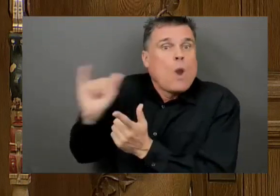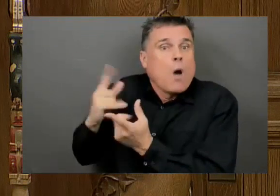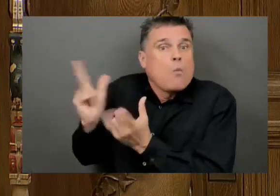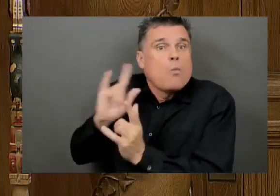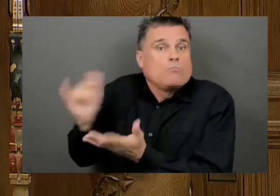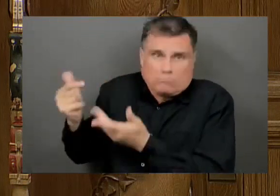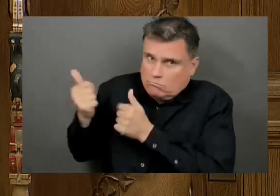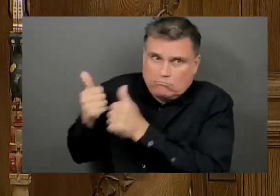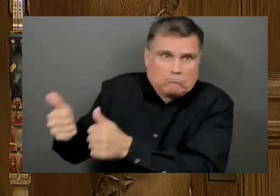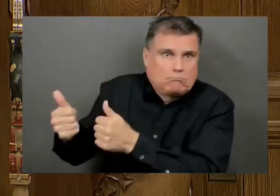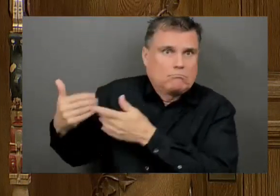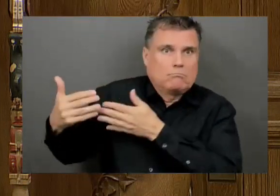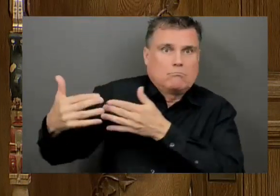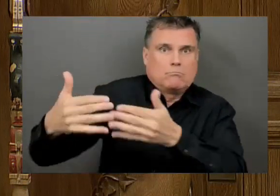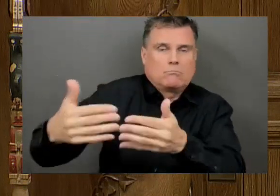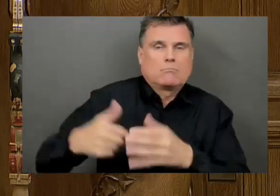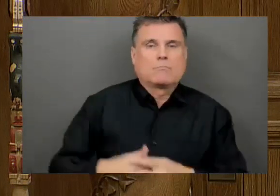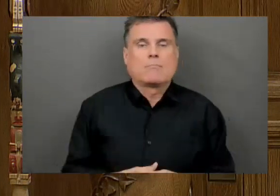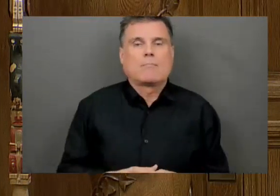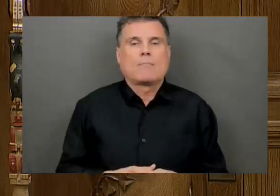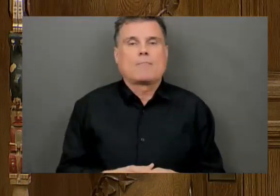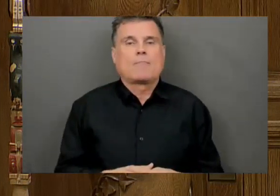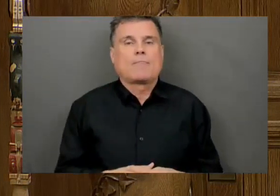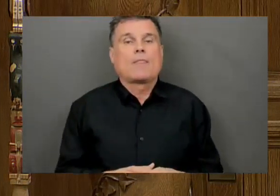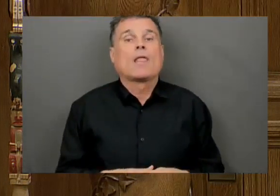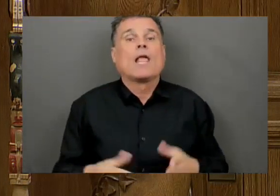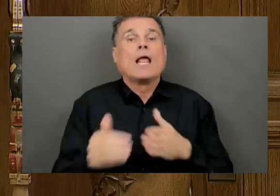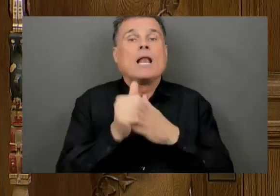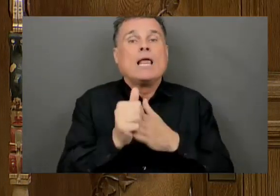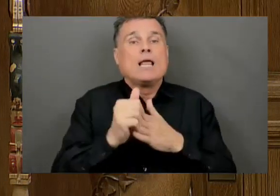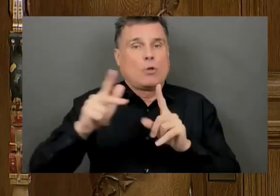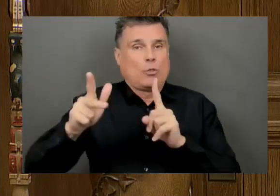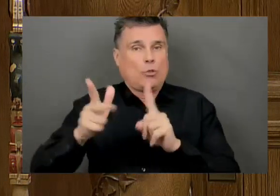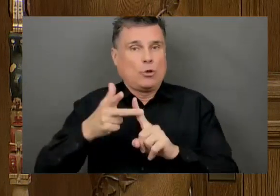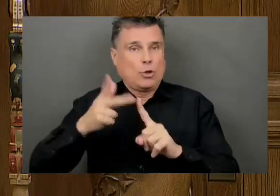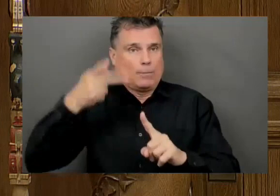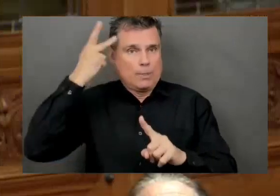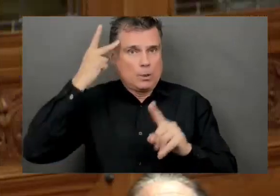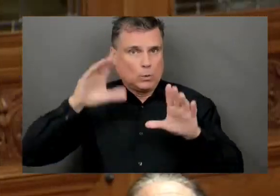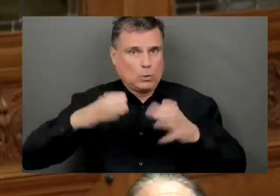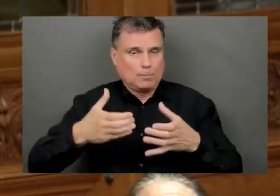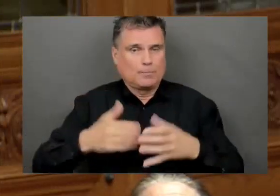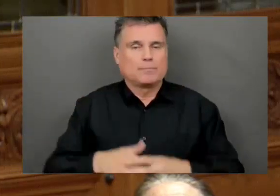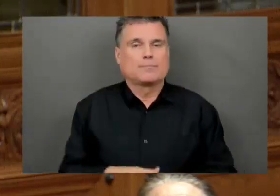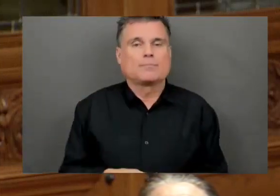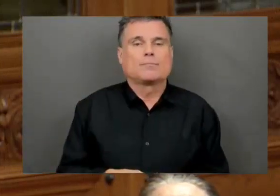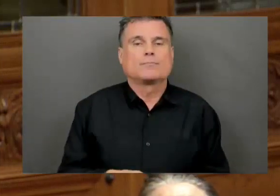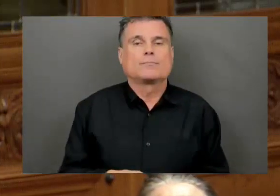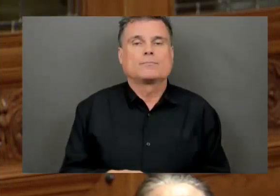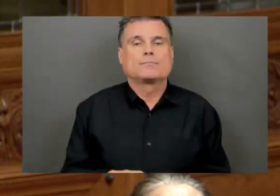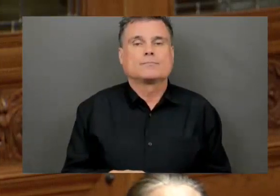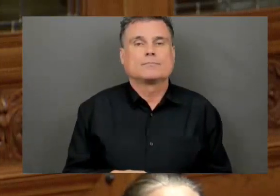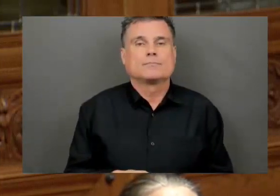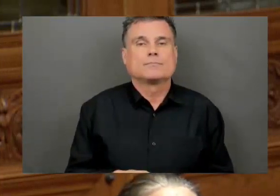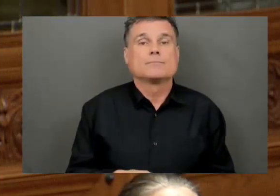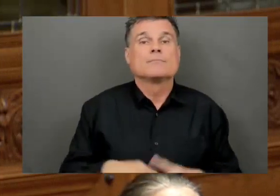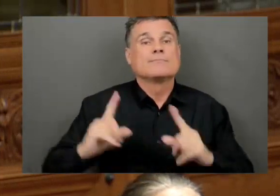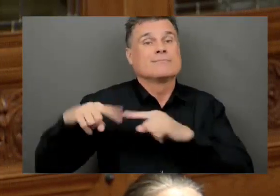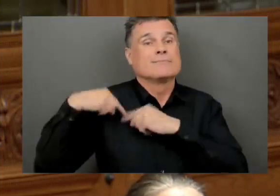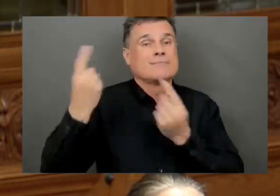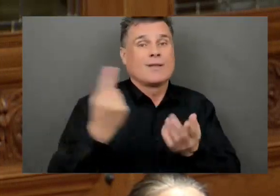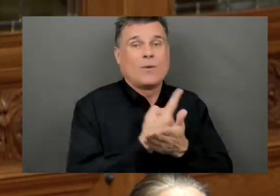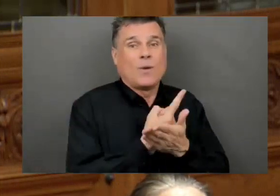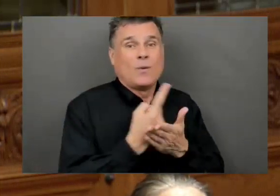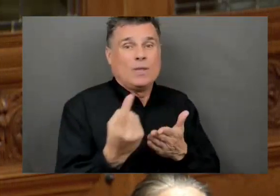Leader of the third party. Thank you, Honourable Speaker. Over the past week, this House has had to devote a significant amount of